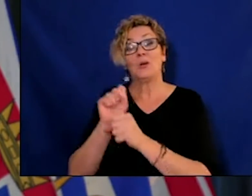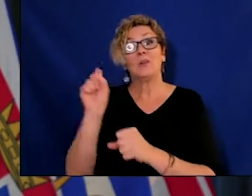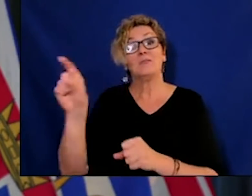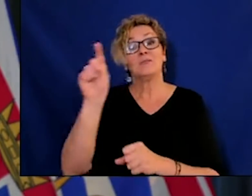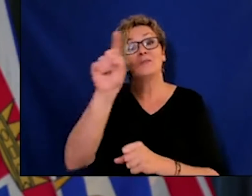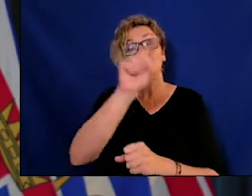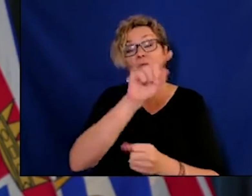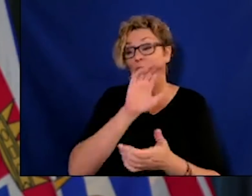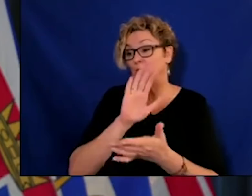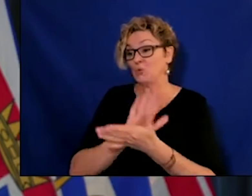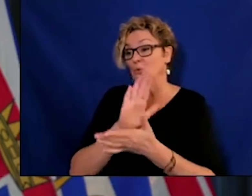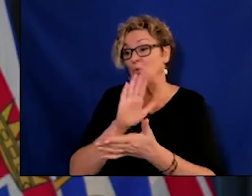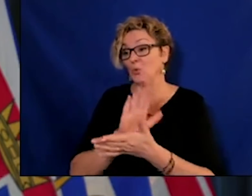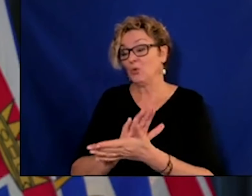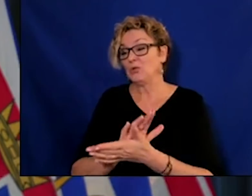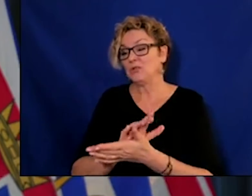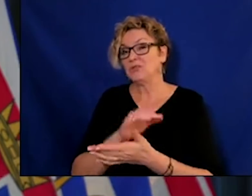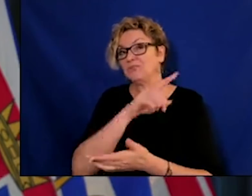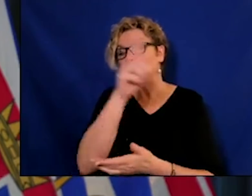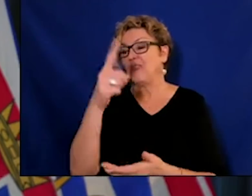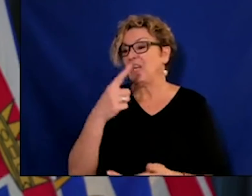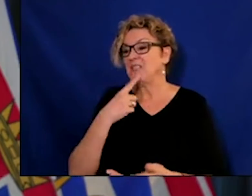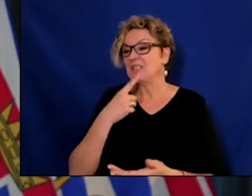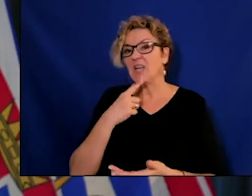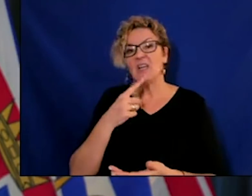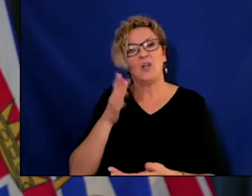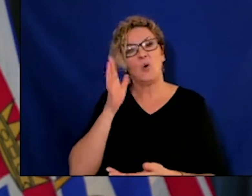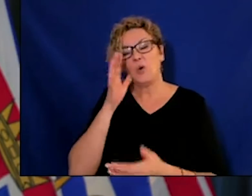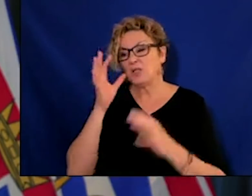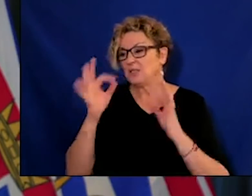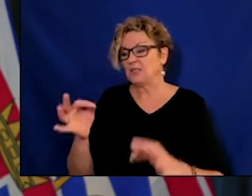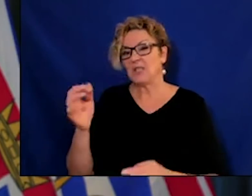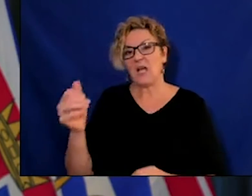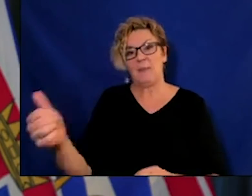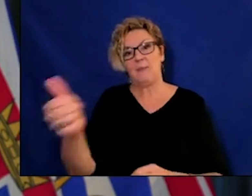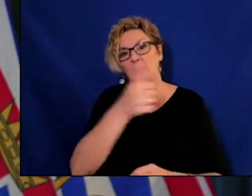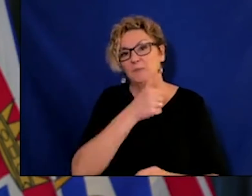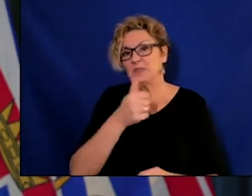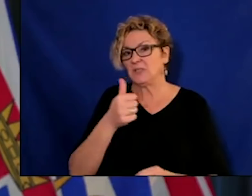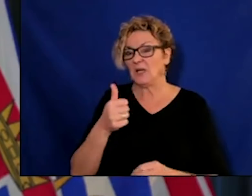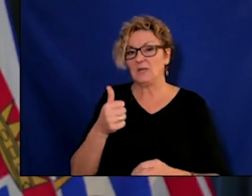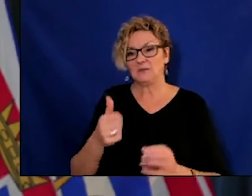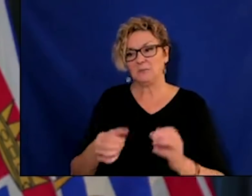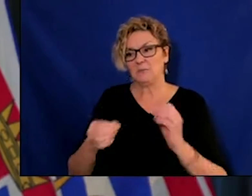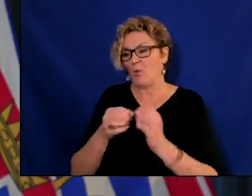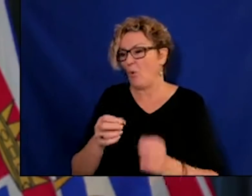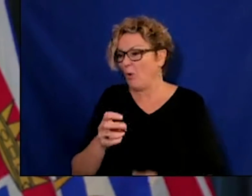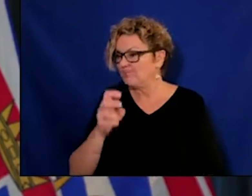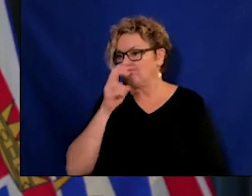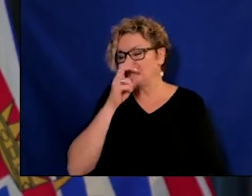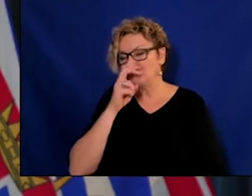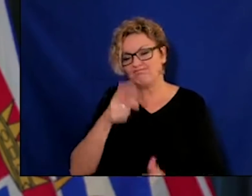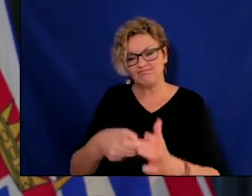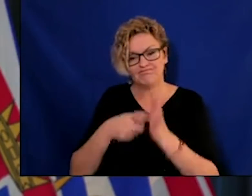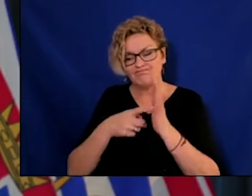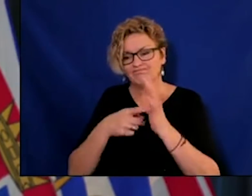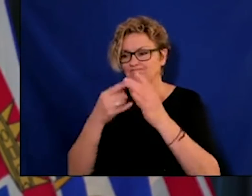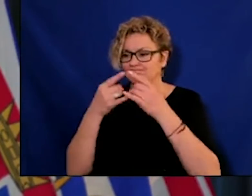situation where certain communities where case numbers are out of control could benefit from making masks mandatory in their